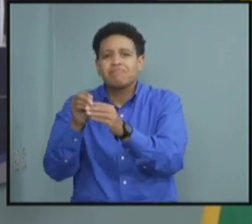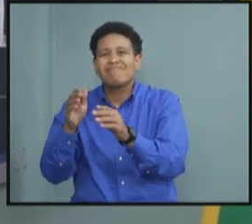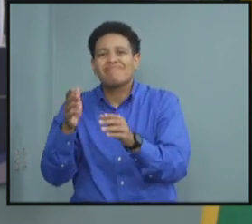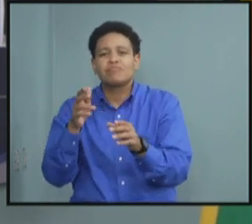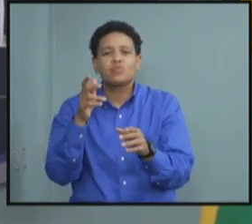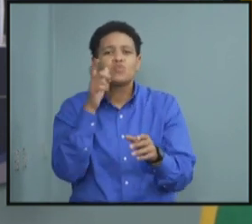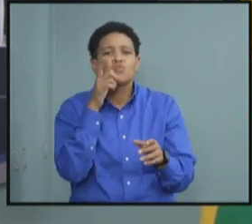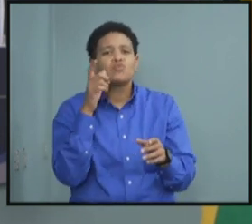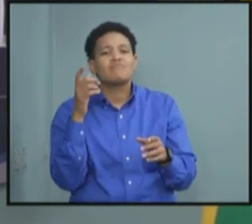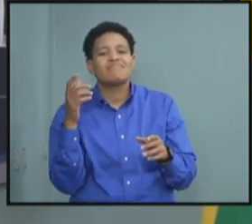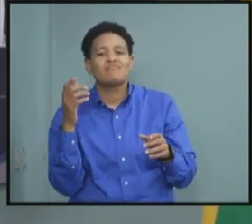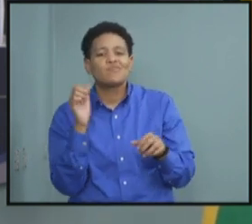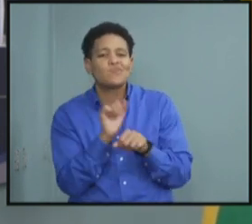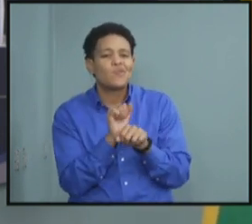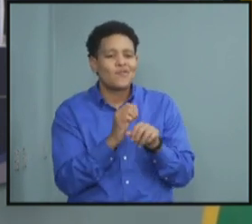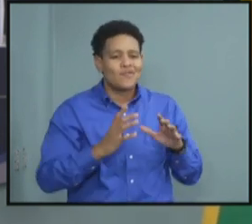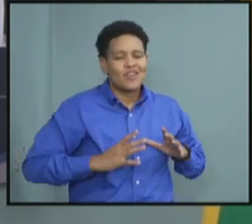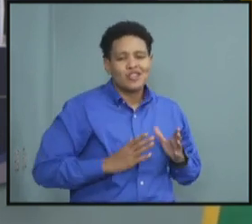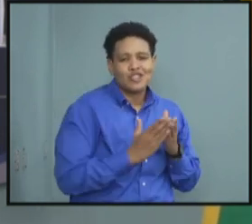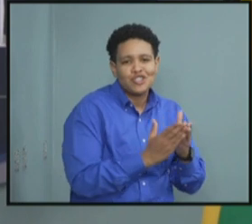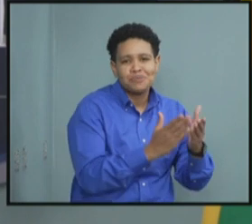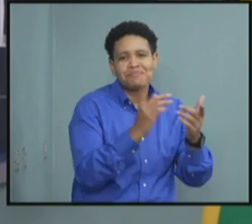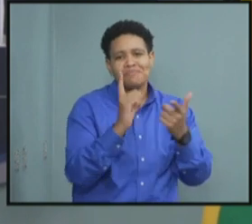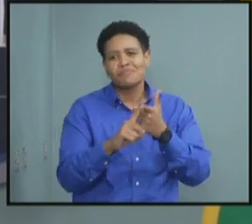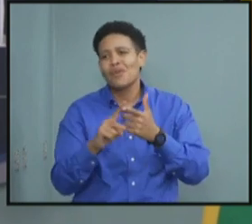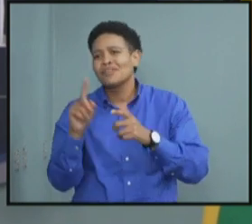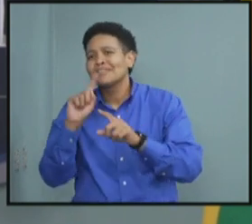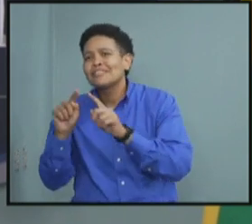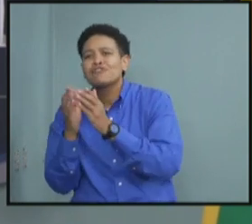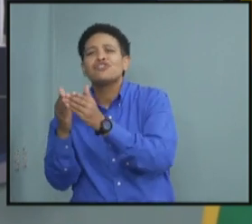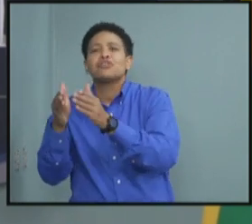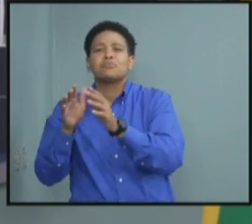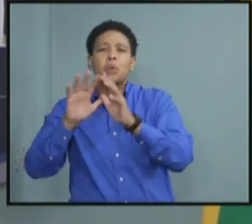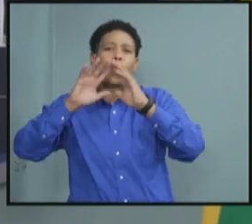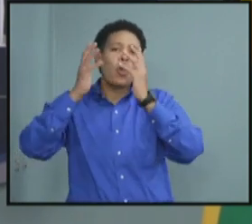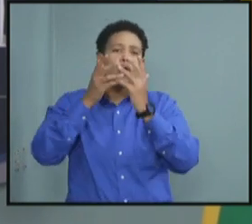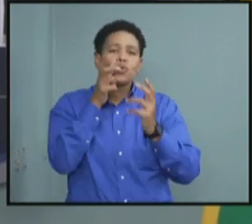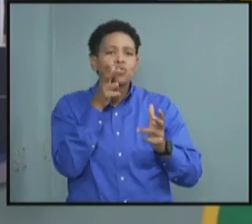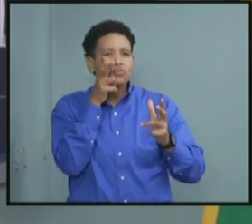be listening to this live stream.